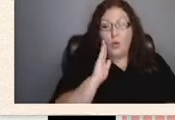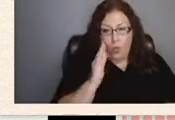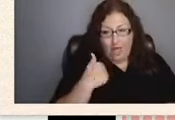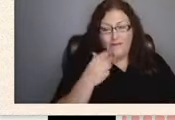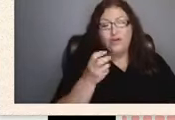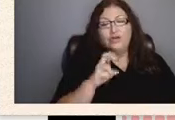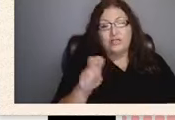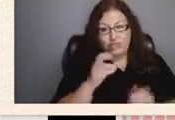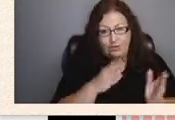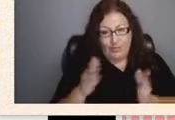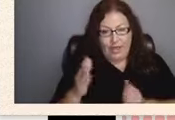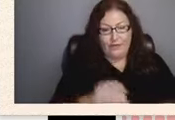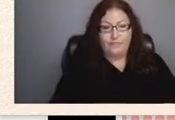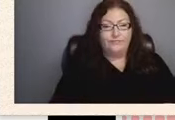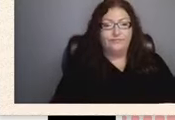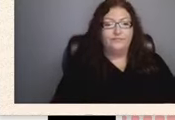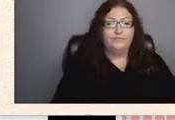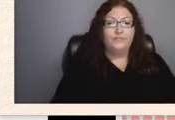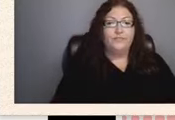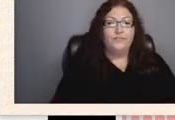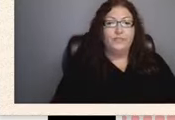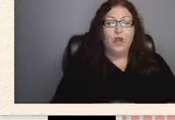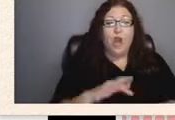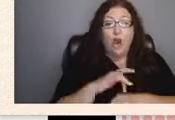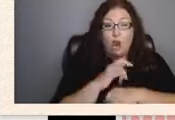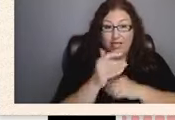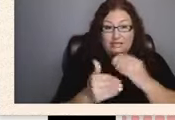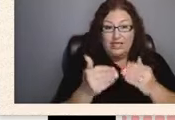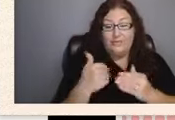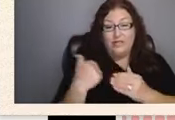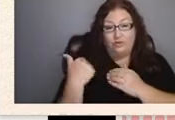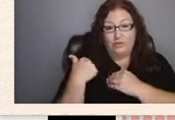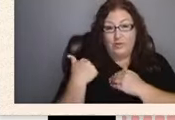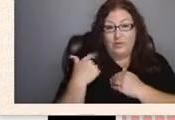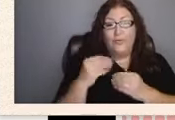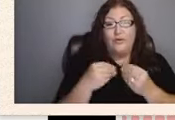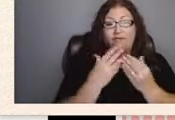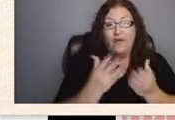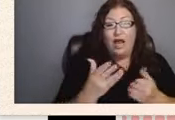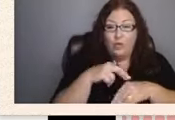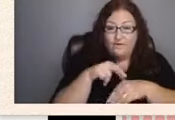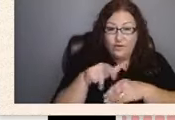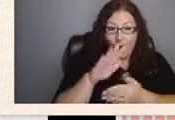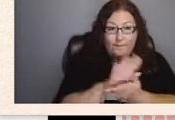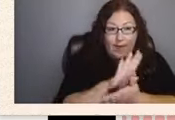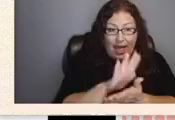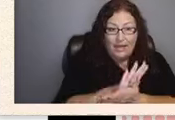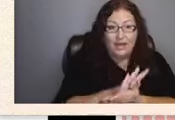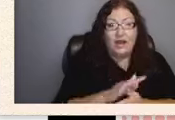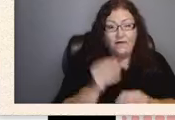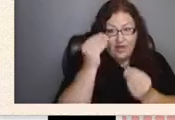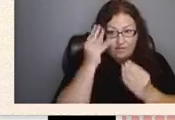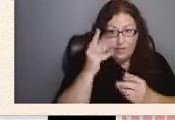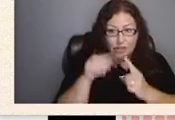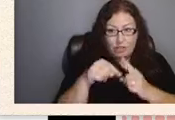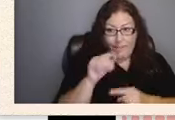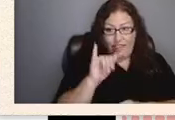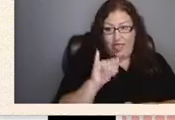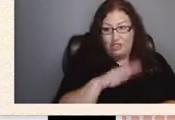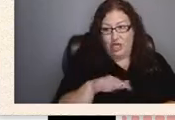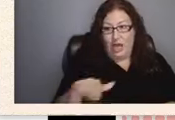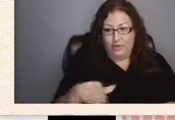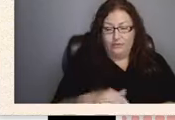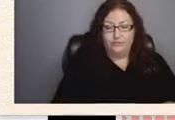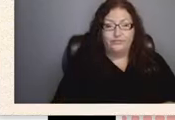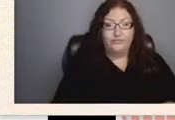plan. Early Steps has the responsibility of providing a referral packet of information about the child, and we'll